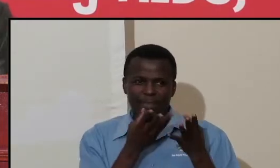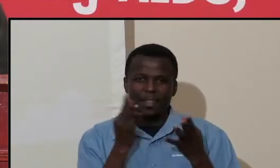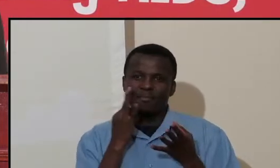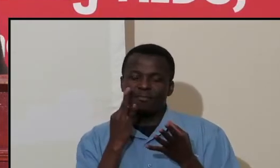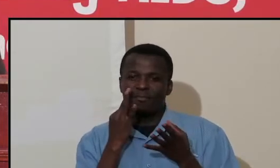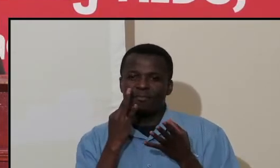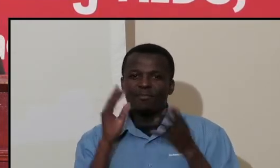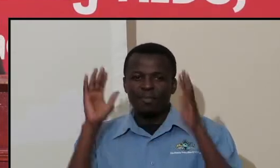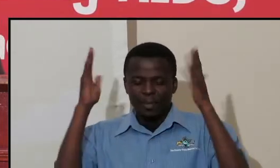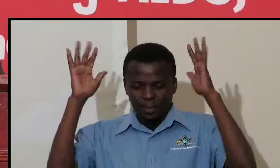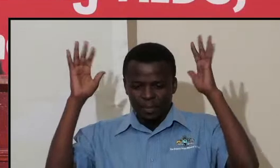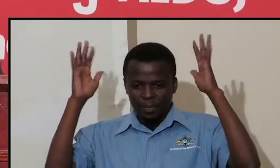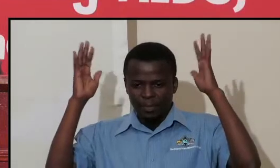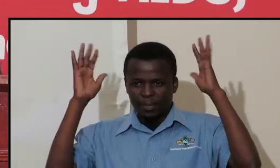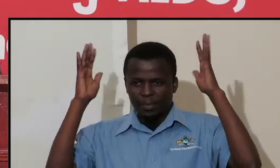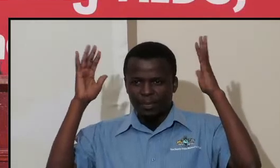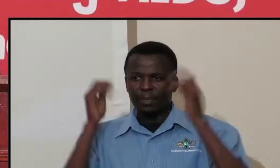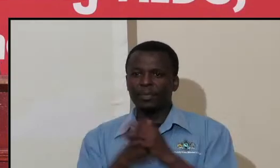of applause again.